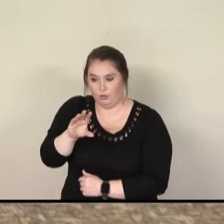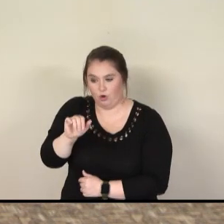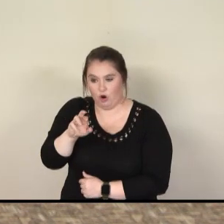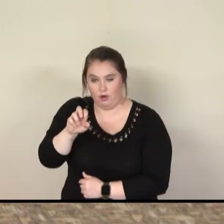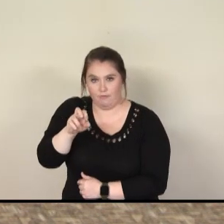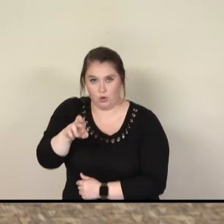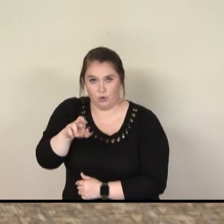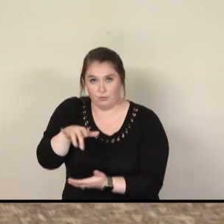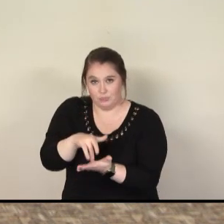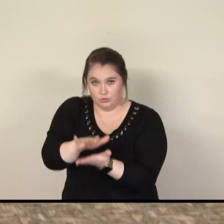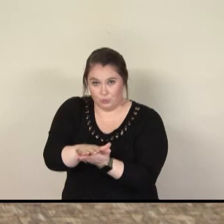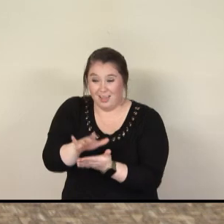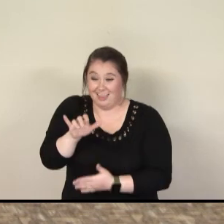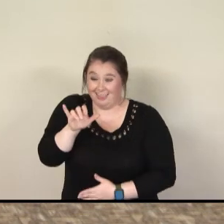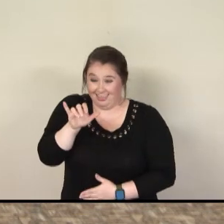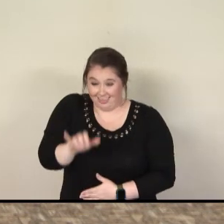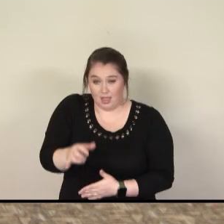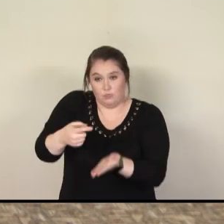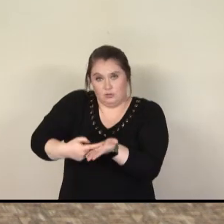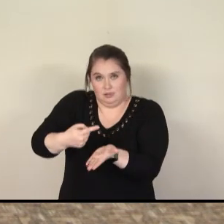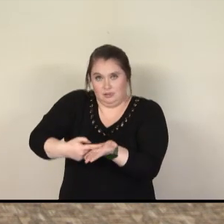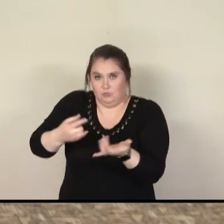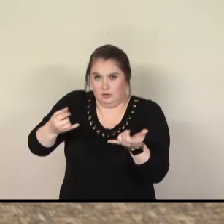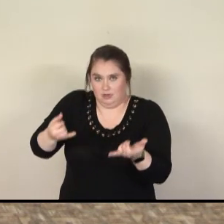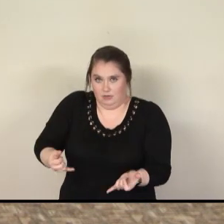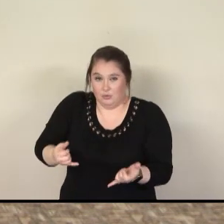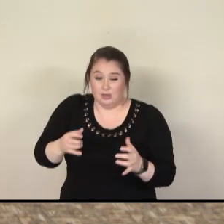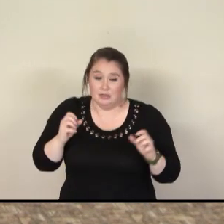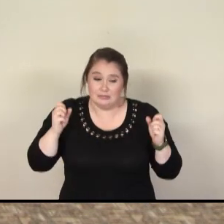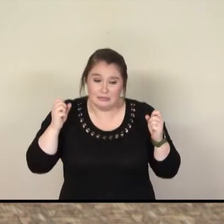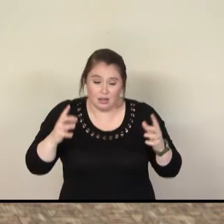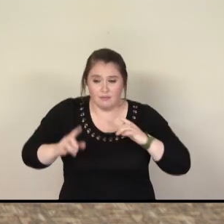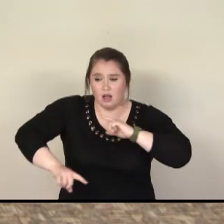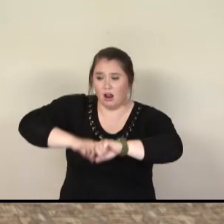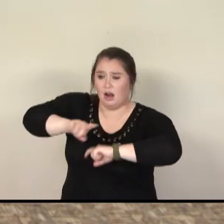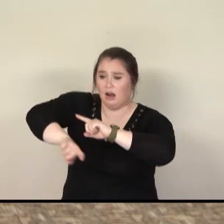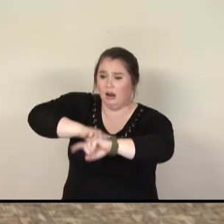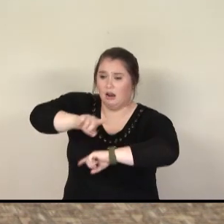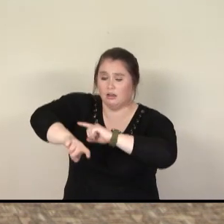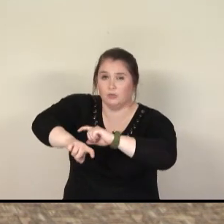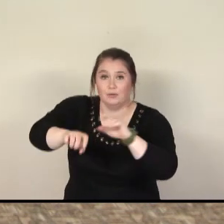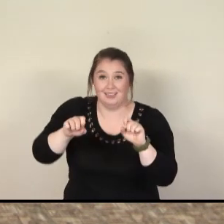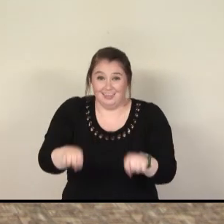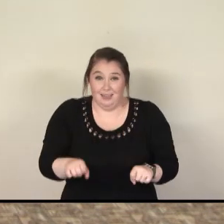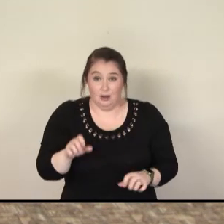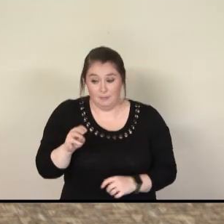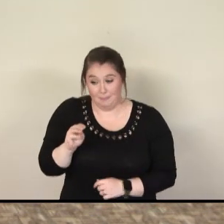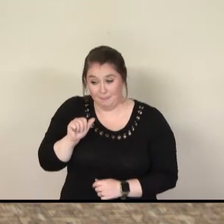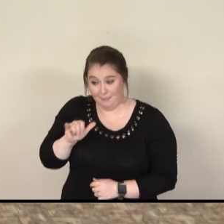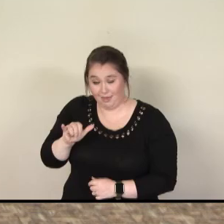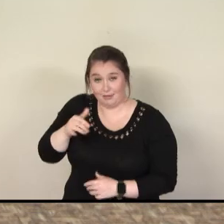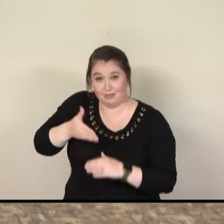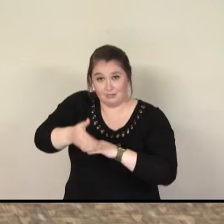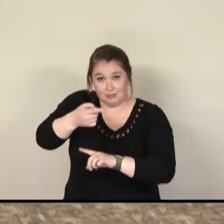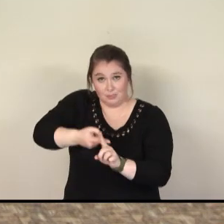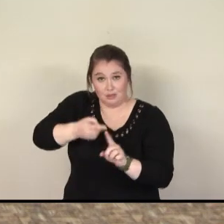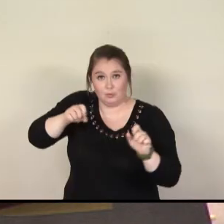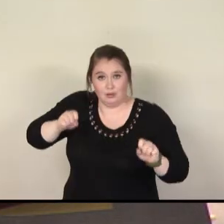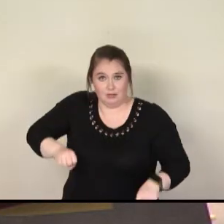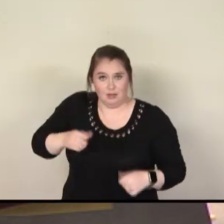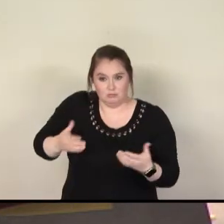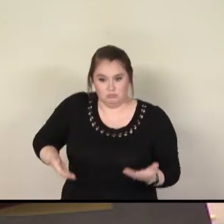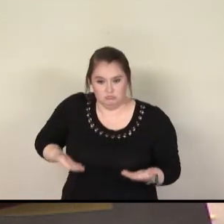is the agenda item right now. I think there are a lot of questions, and we can present another agenda item in our May meeting